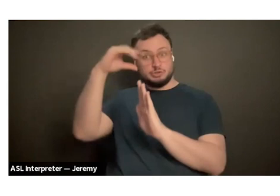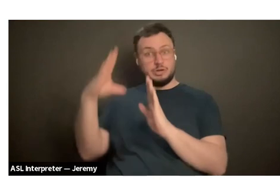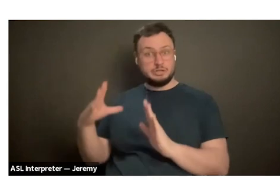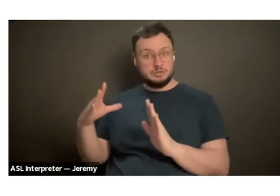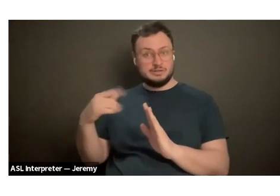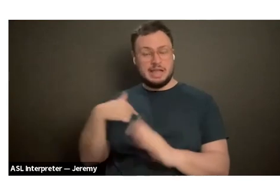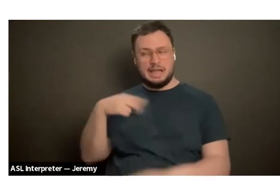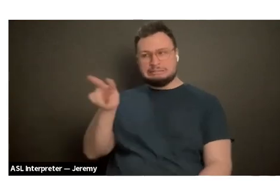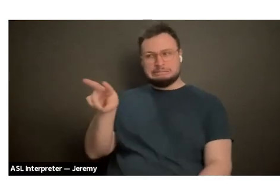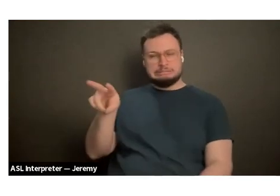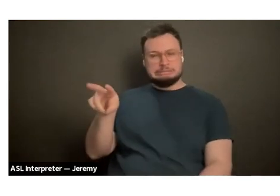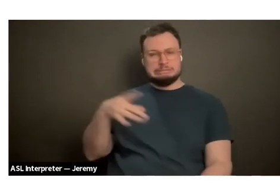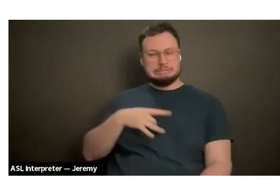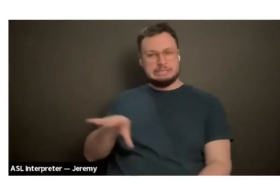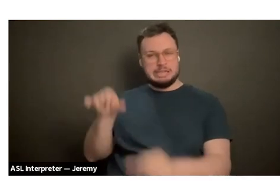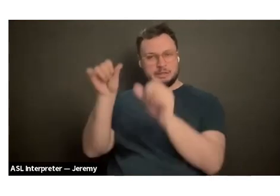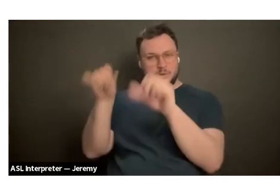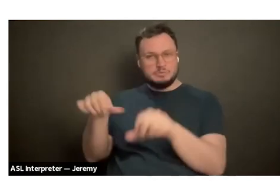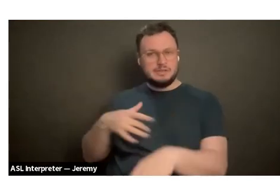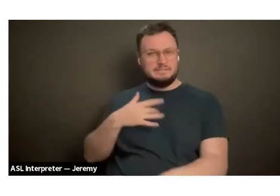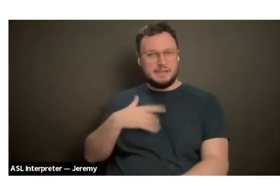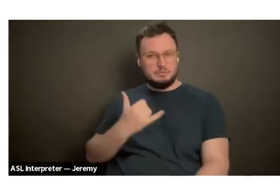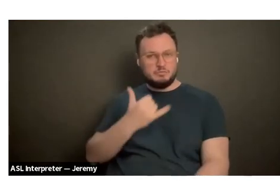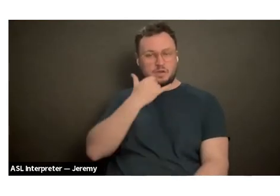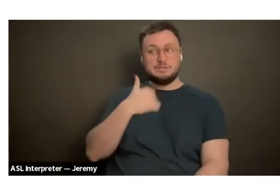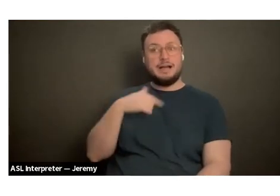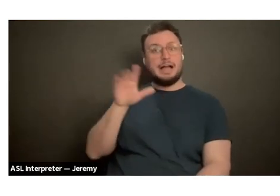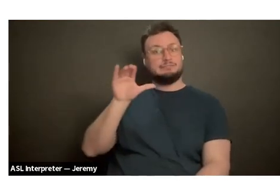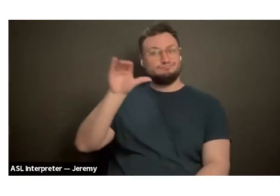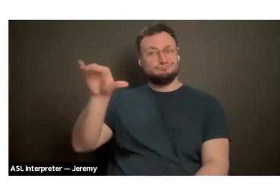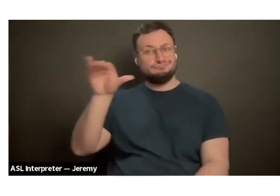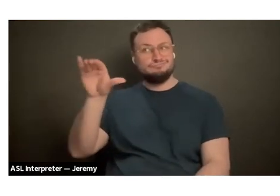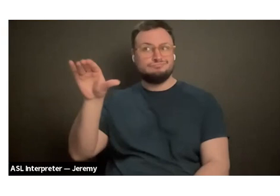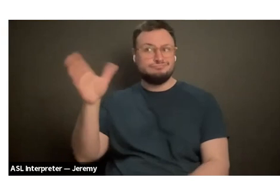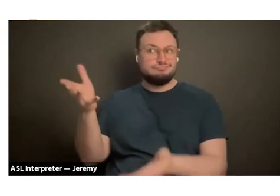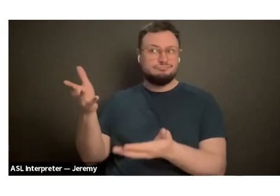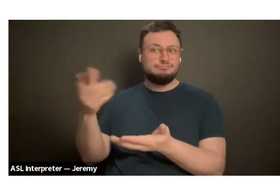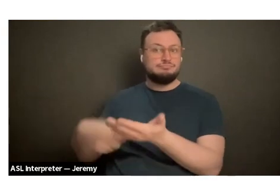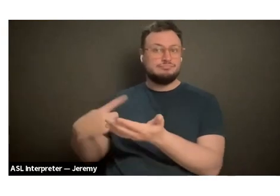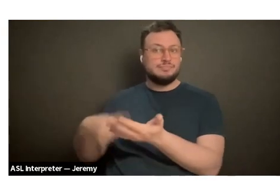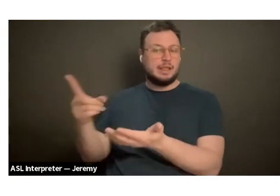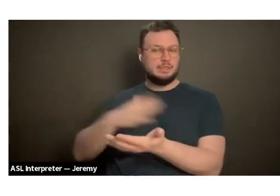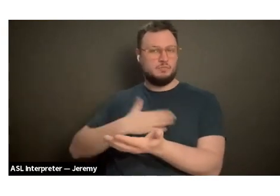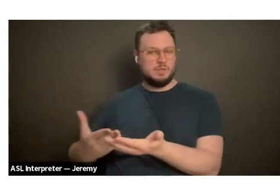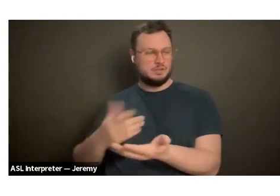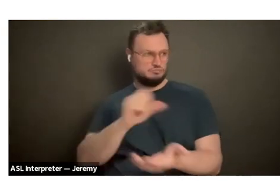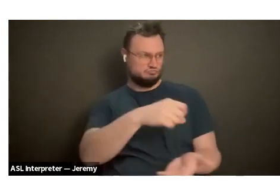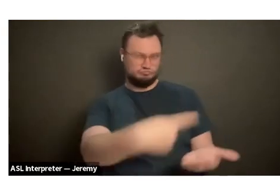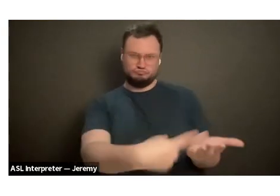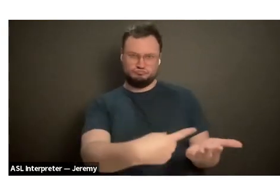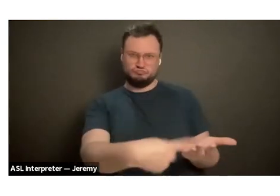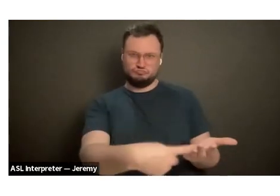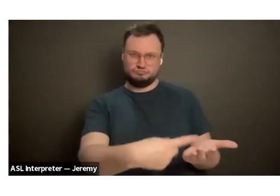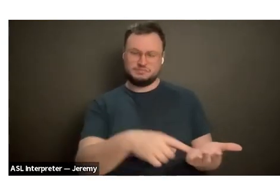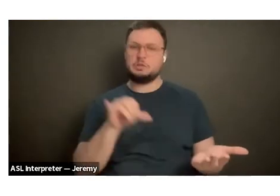now have become one of my dearest and nearest, kinsfolk. And so for me, this is what I felt. And